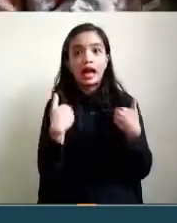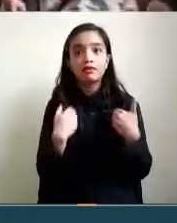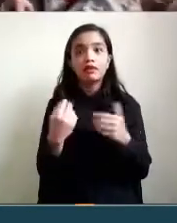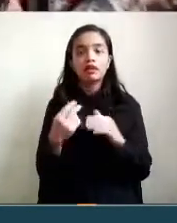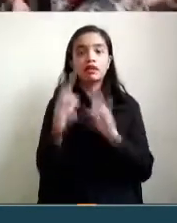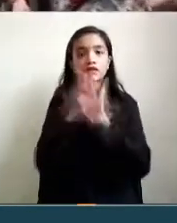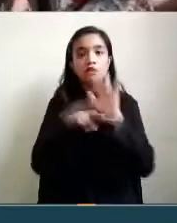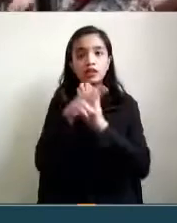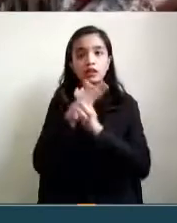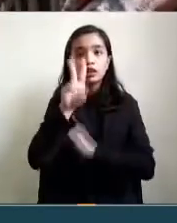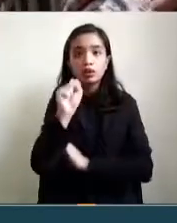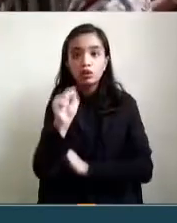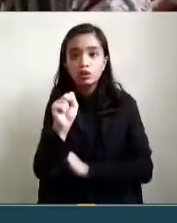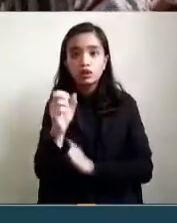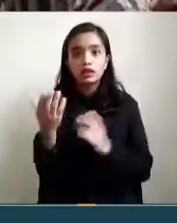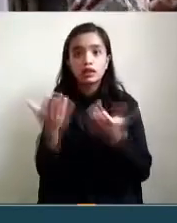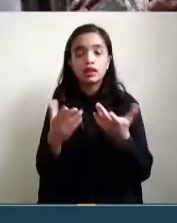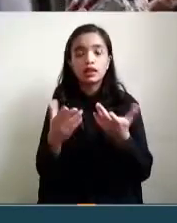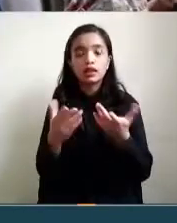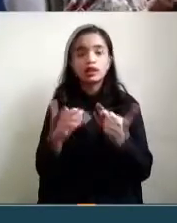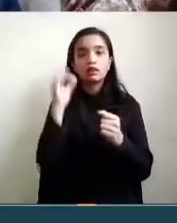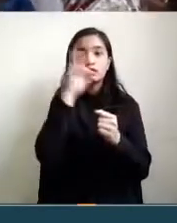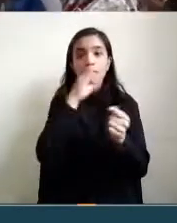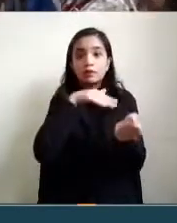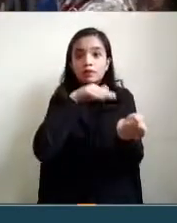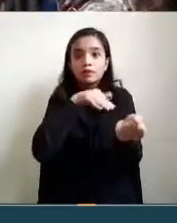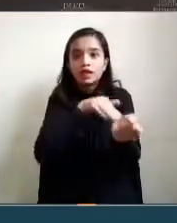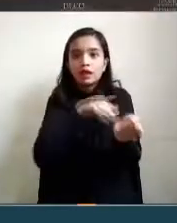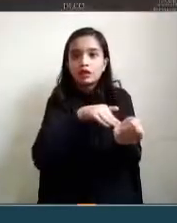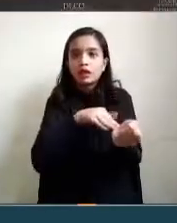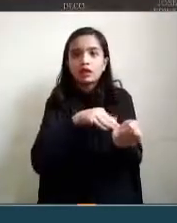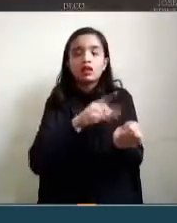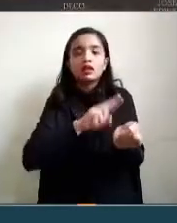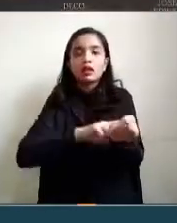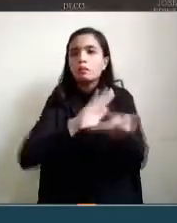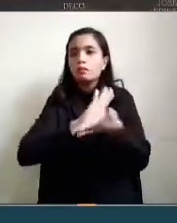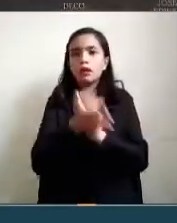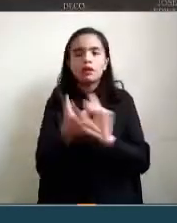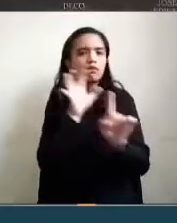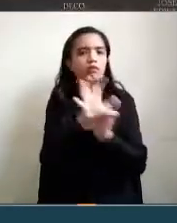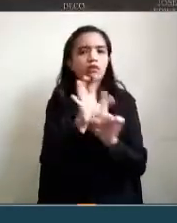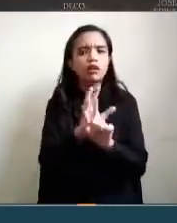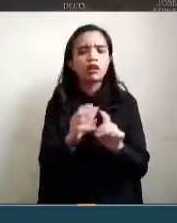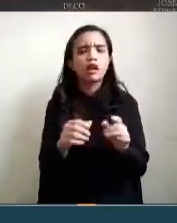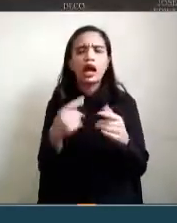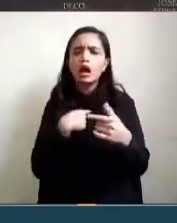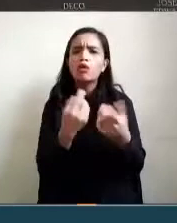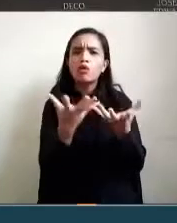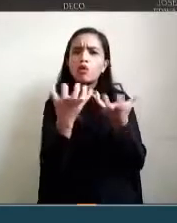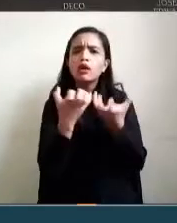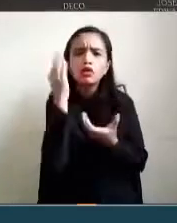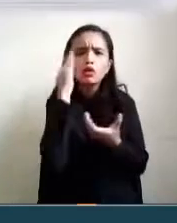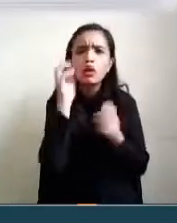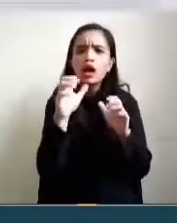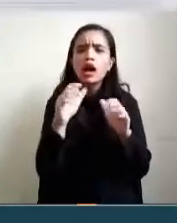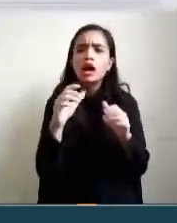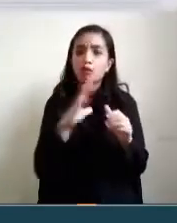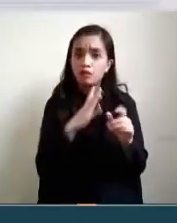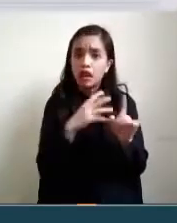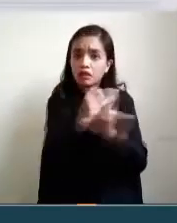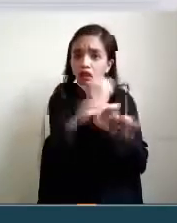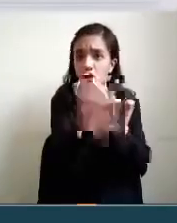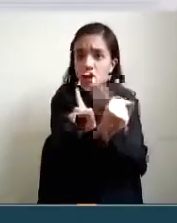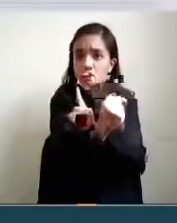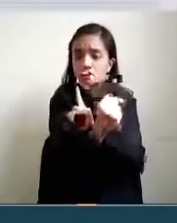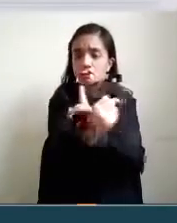presenter thanking his Filipino nurse. It went viral. So I would like to know, how are the status of our health workers who are at the front lines of the U.S.